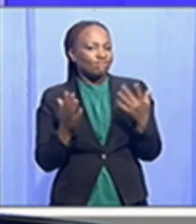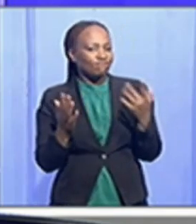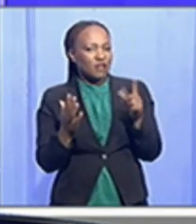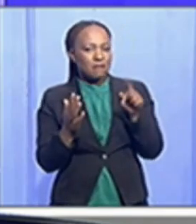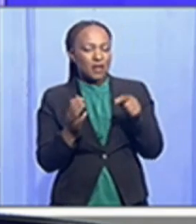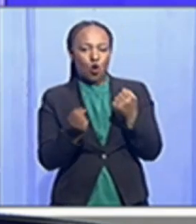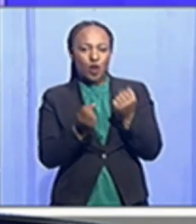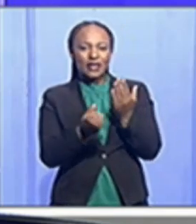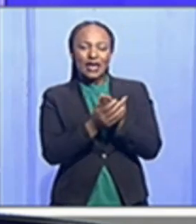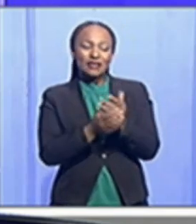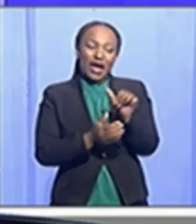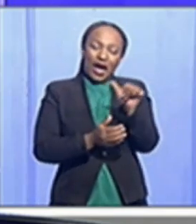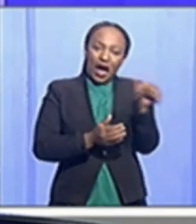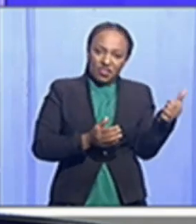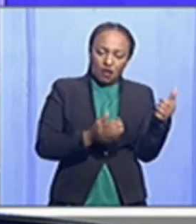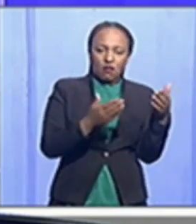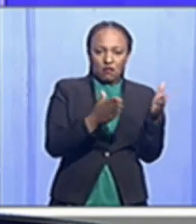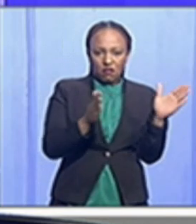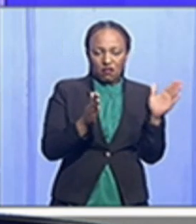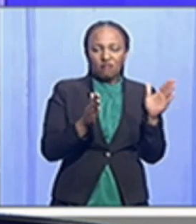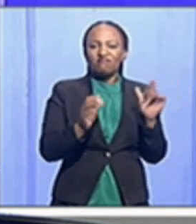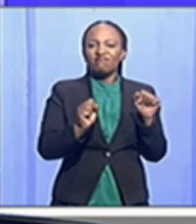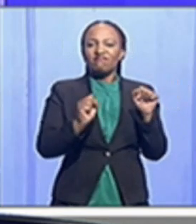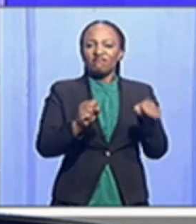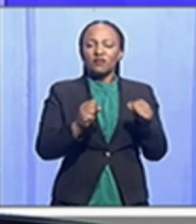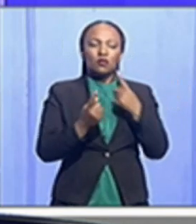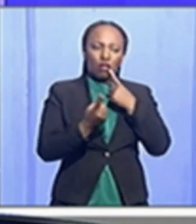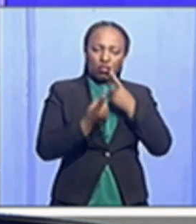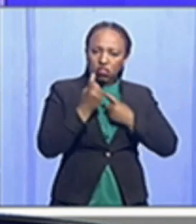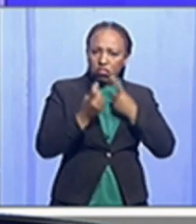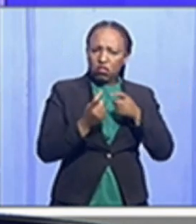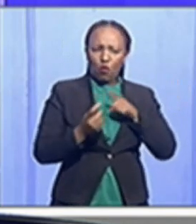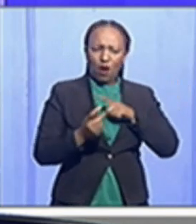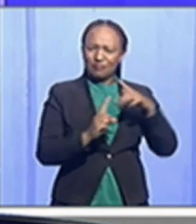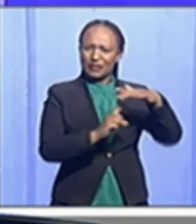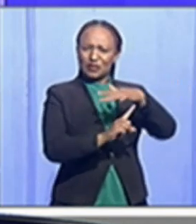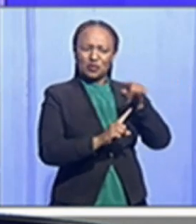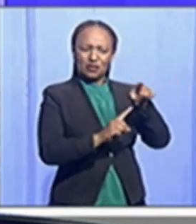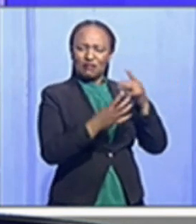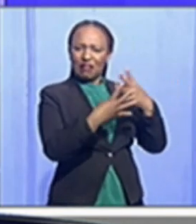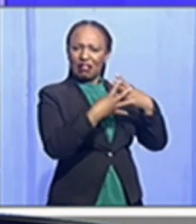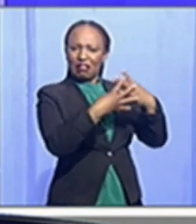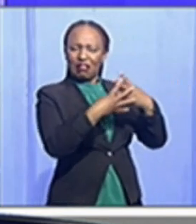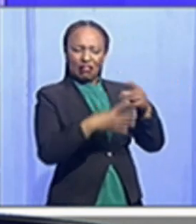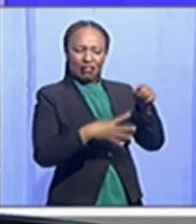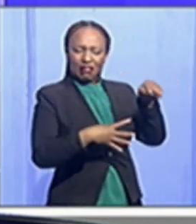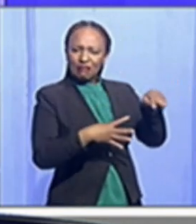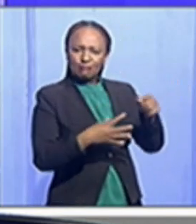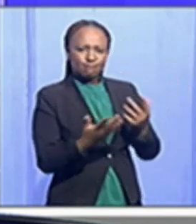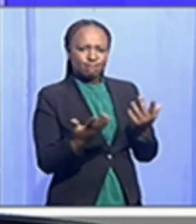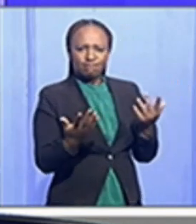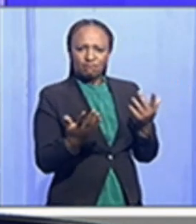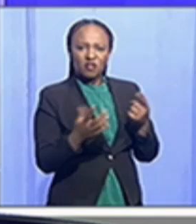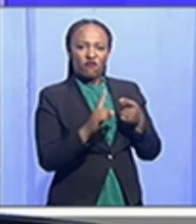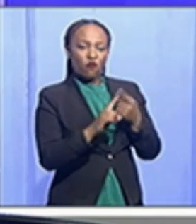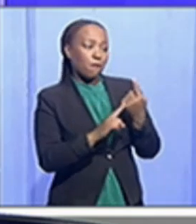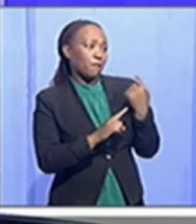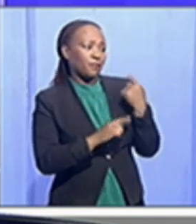ye nngwe go mo dumelela gore a tliše sello sa gagwe ka ga seemo seo a lego ka gare ga sona kgolegong go tloga ngwageng